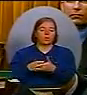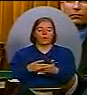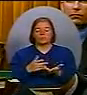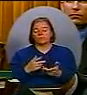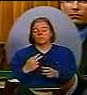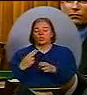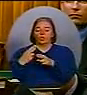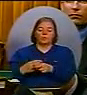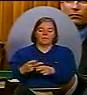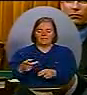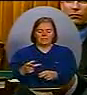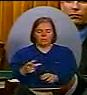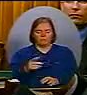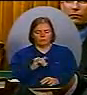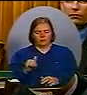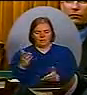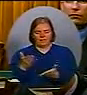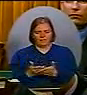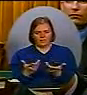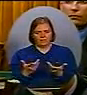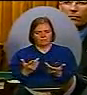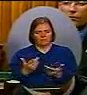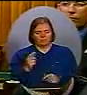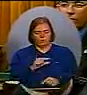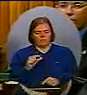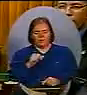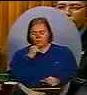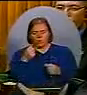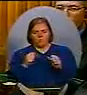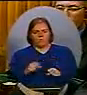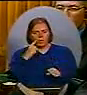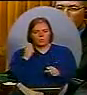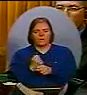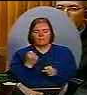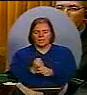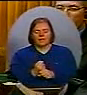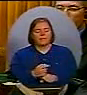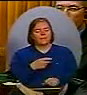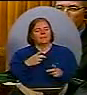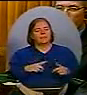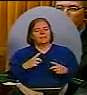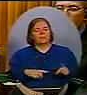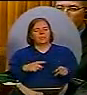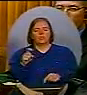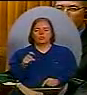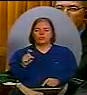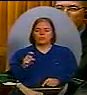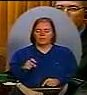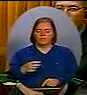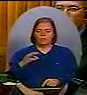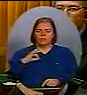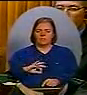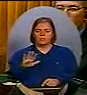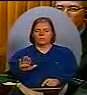that did not have the power to make it, the honourable member should use the time he has on his feet in this House of Commons to